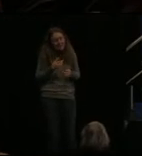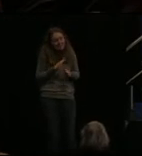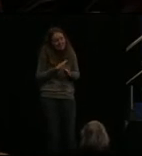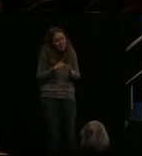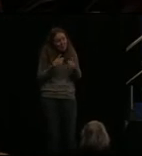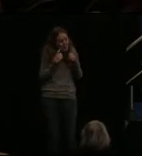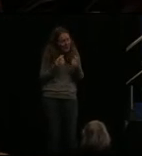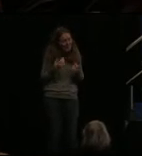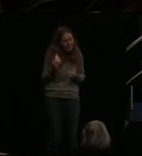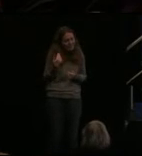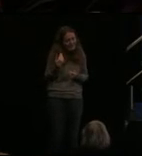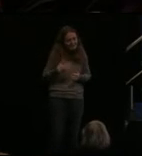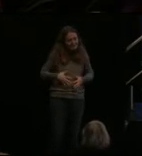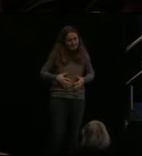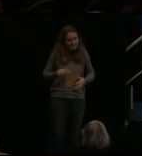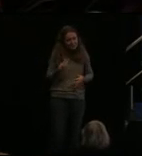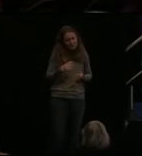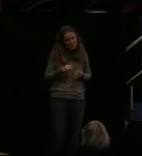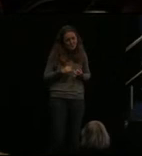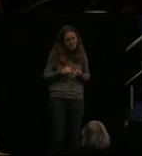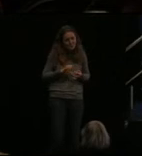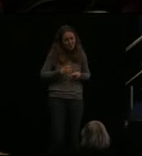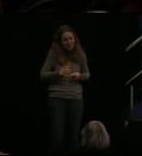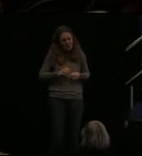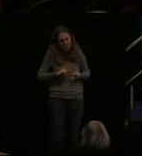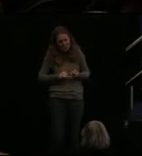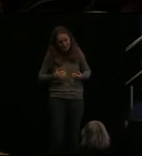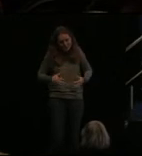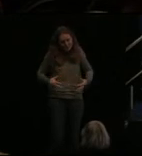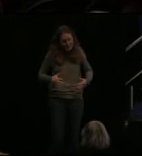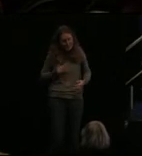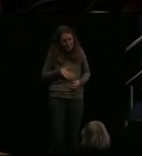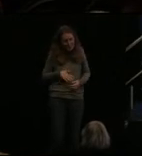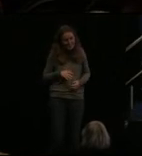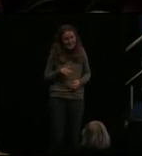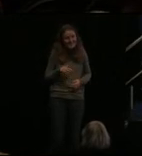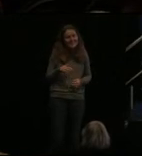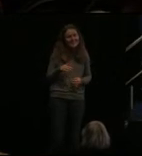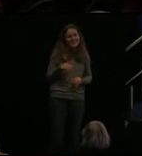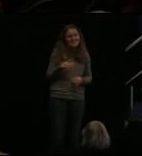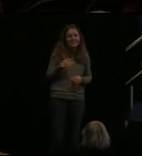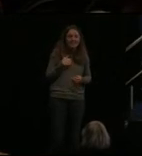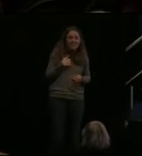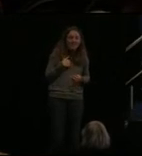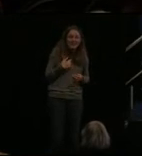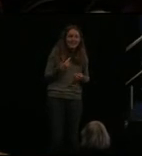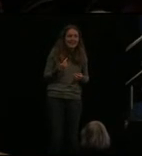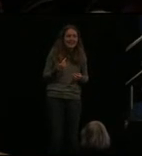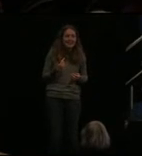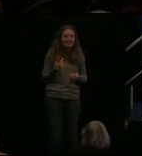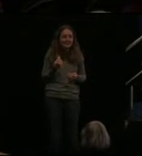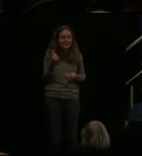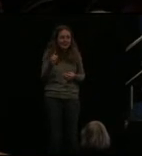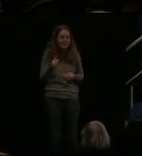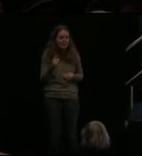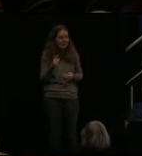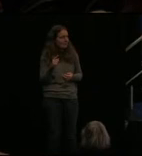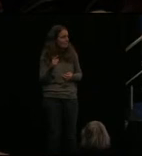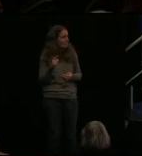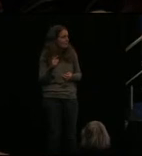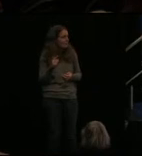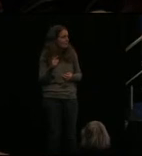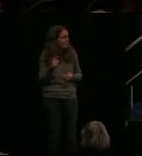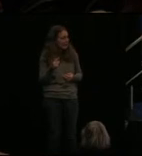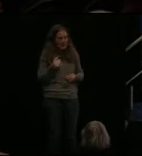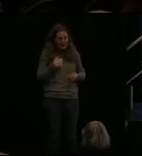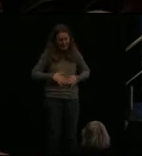and so I'd put on a couple of stone that I really didn't want. And for me, some people, I just put it straight on the